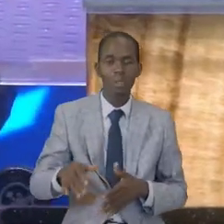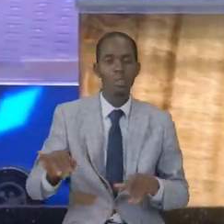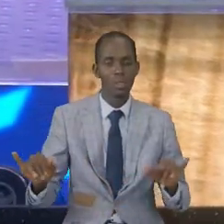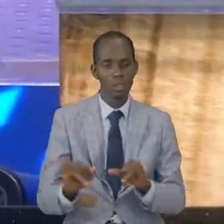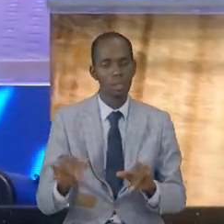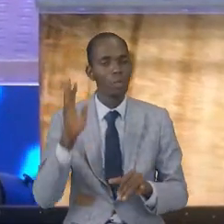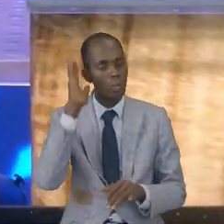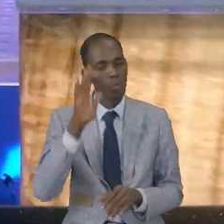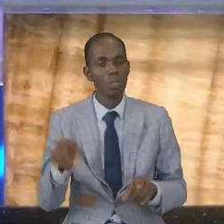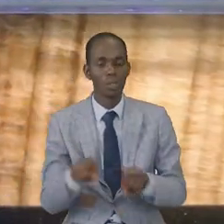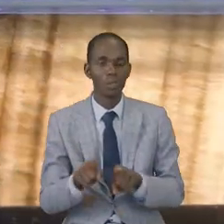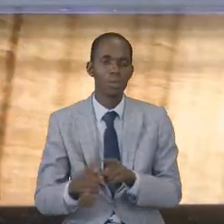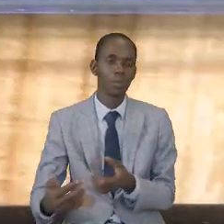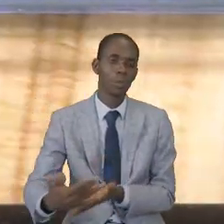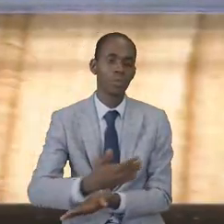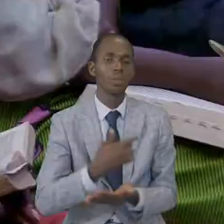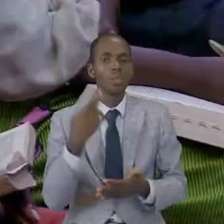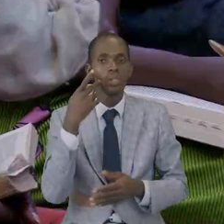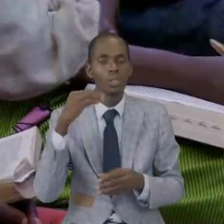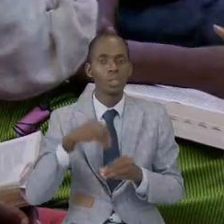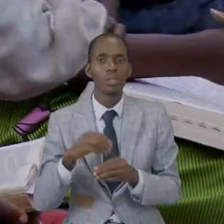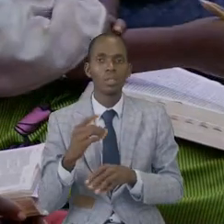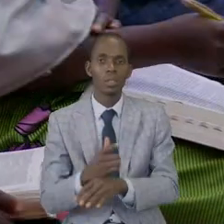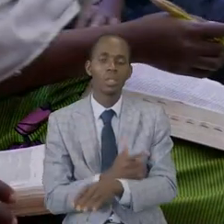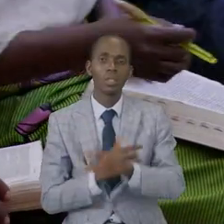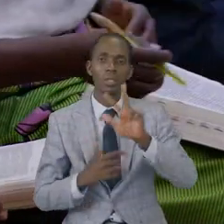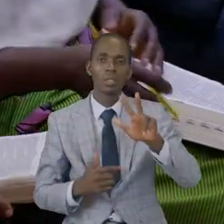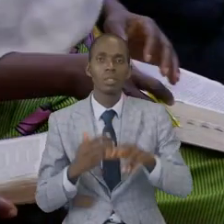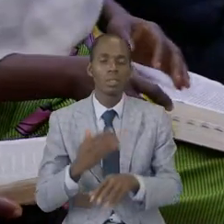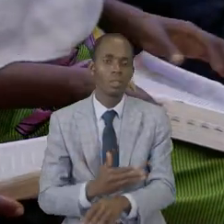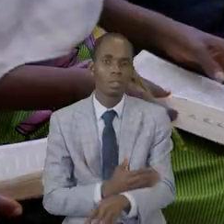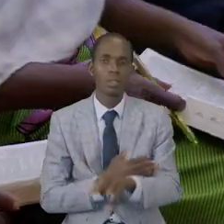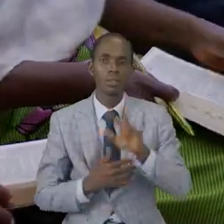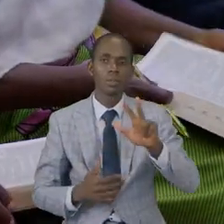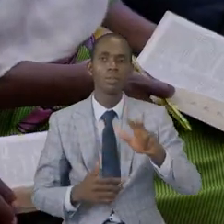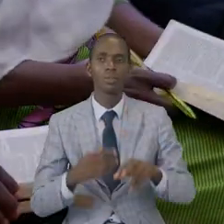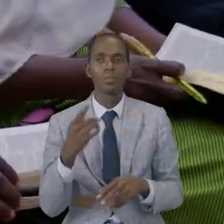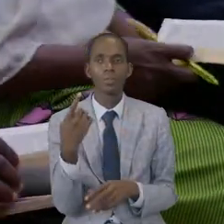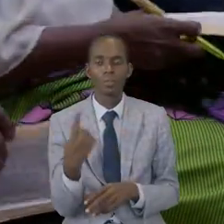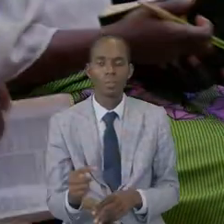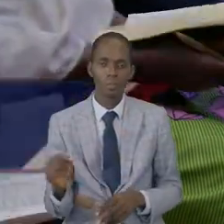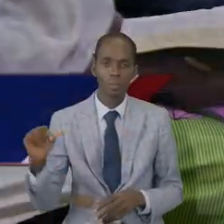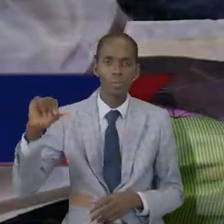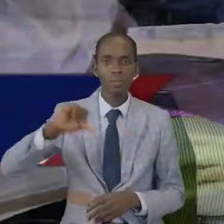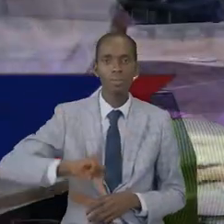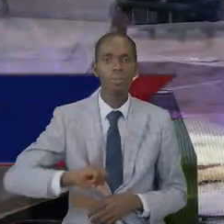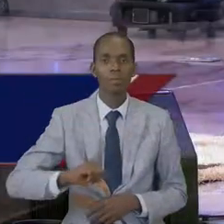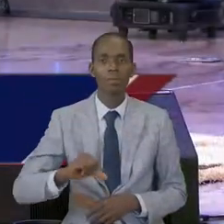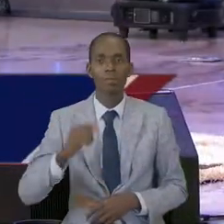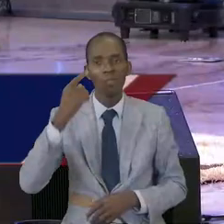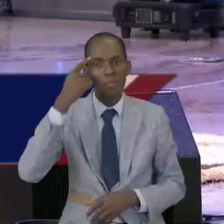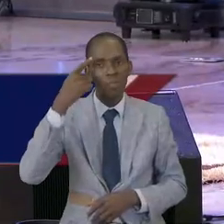that shall he also reap. We're looking at number three here. We're looking at the condemnation